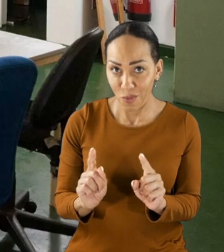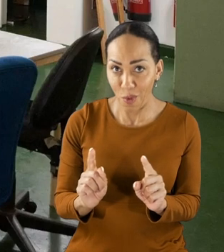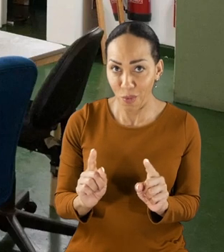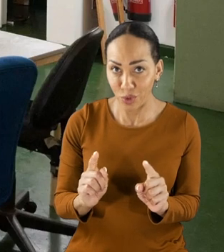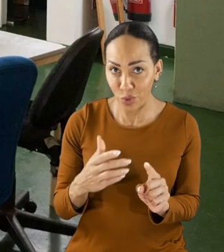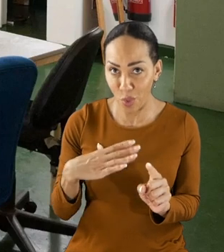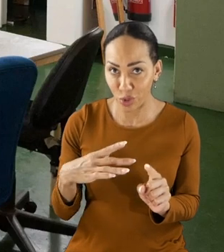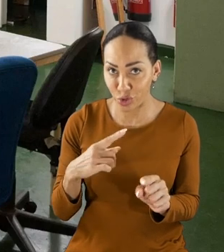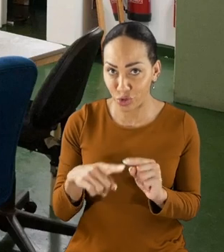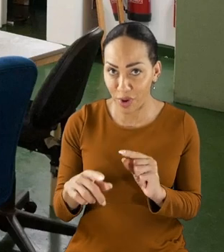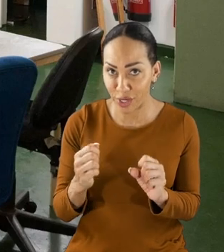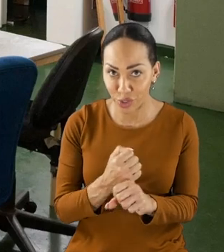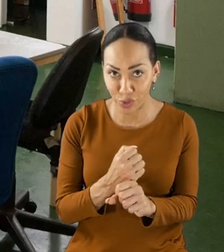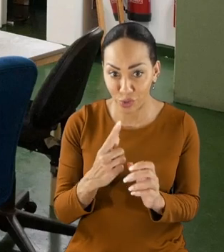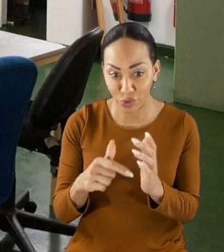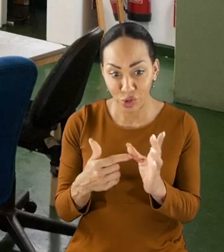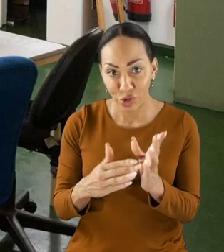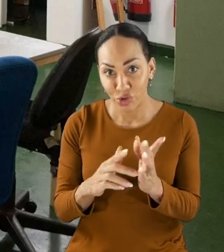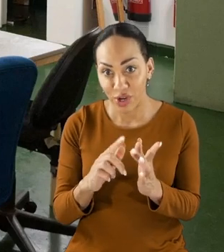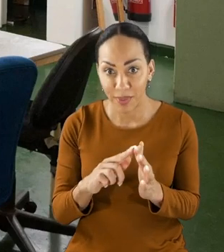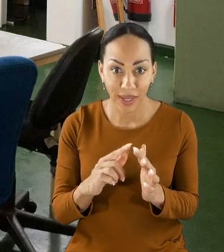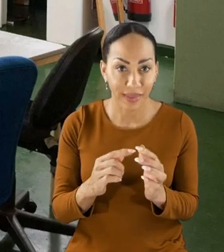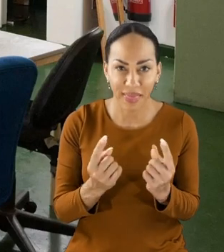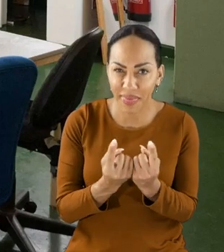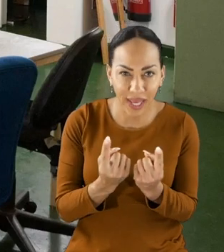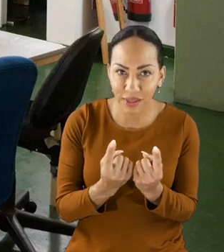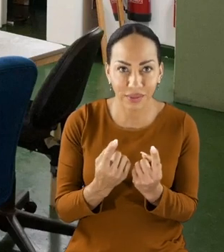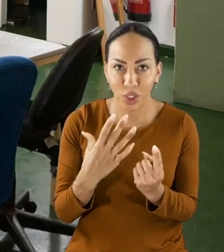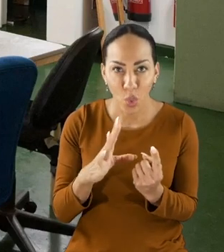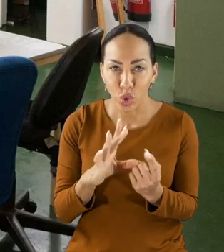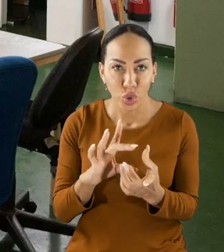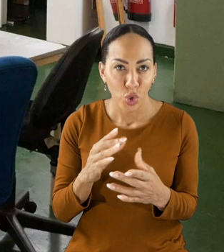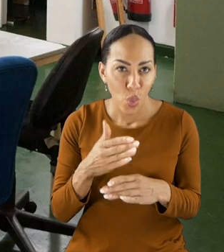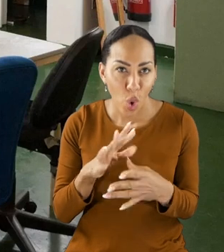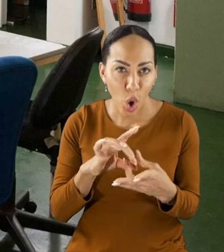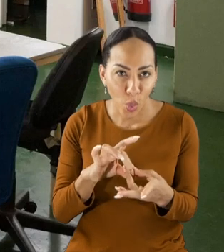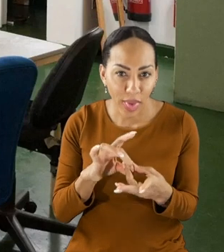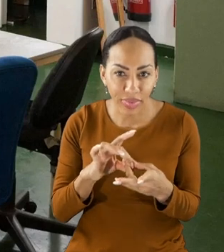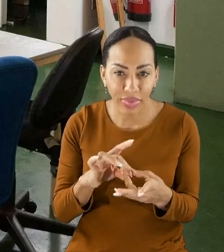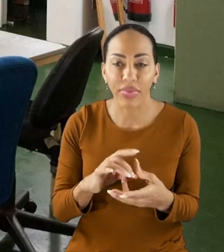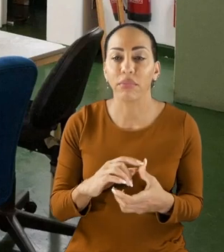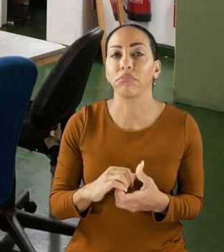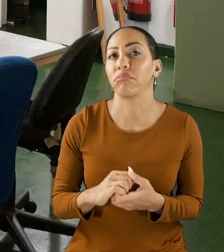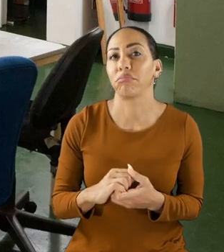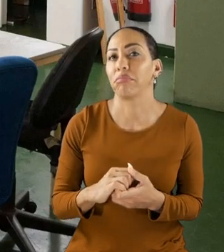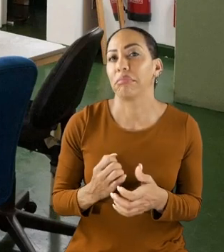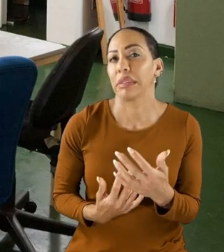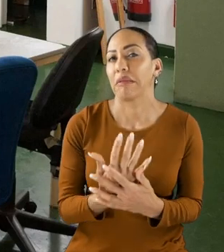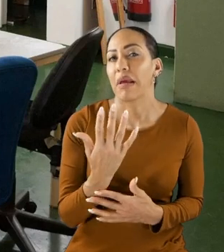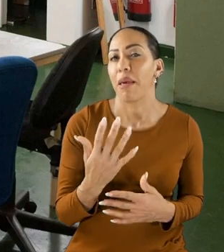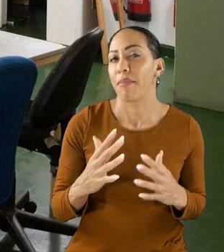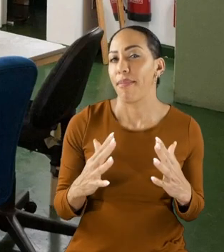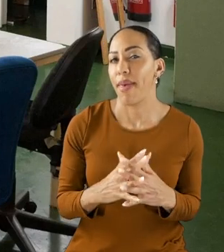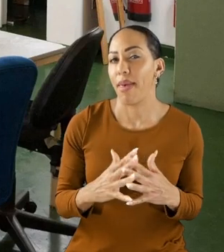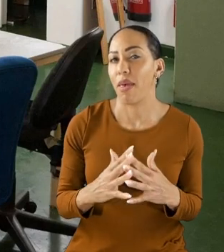might want to try and do, Jamie. What sort of things and people you might want to work with, and and how that might further